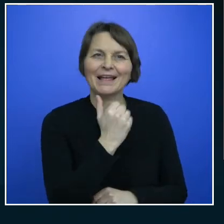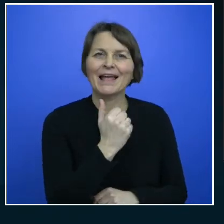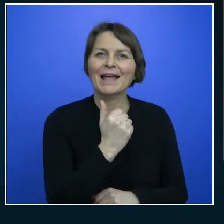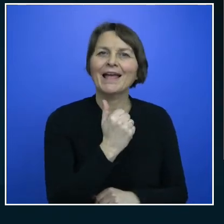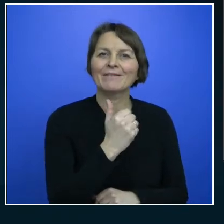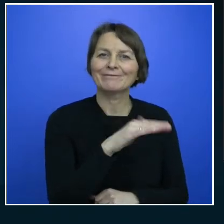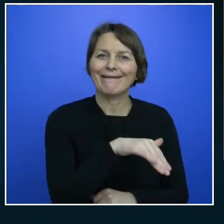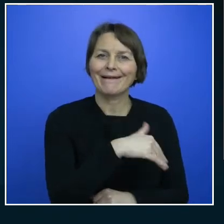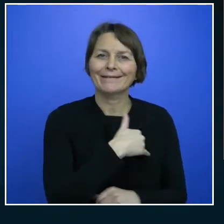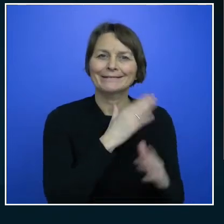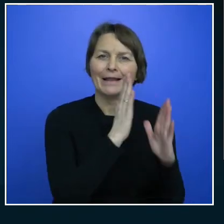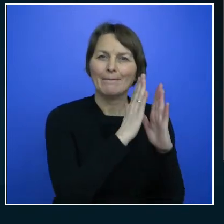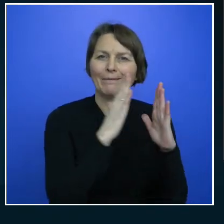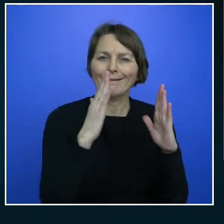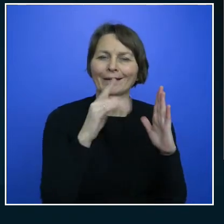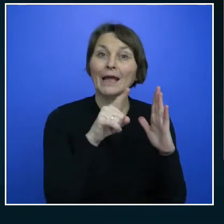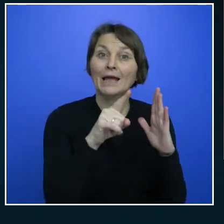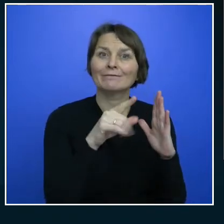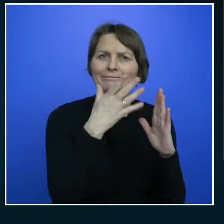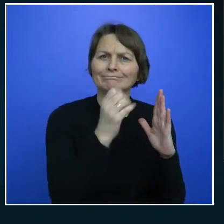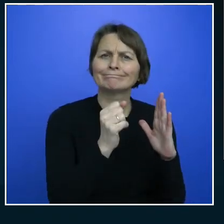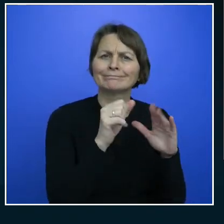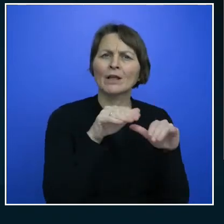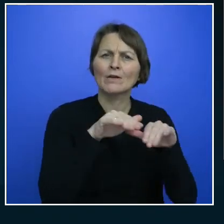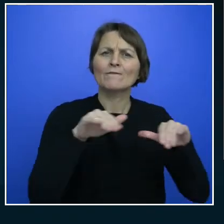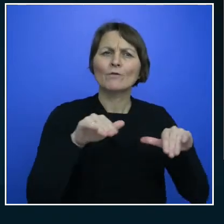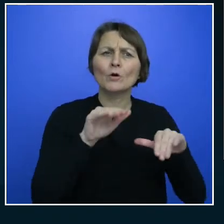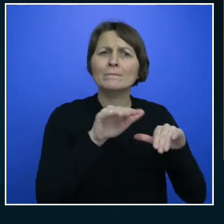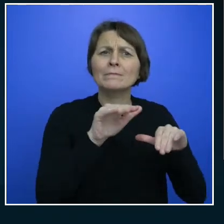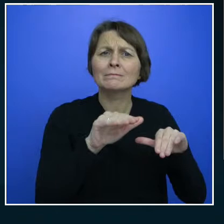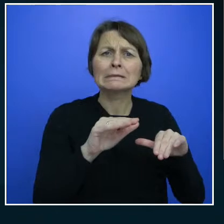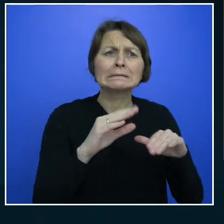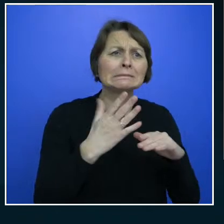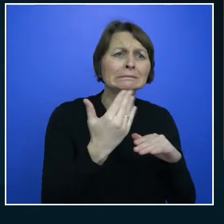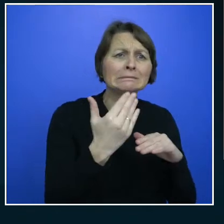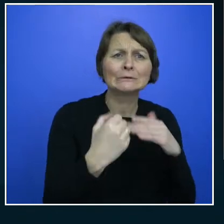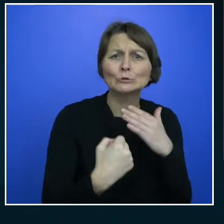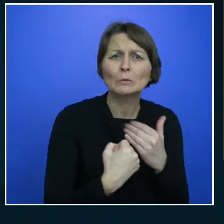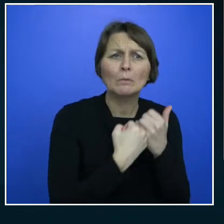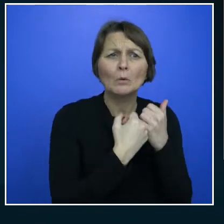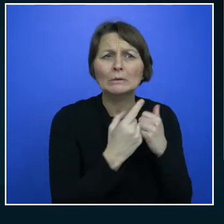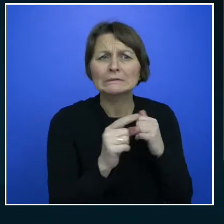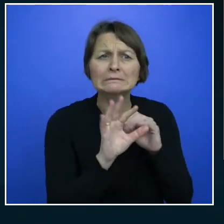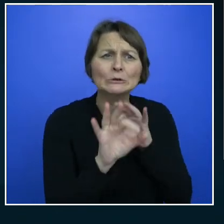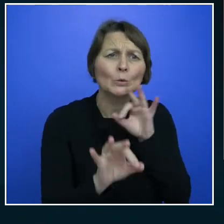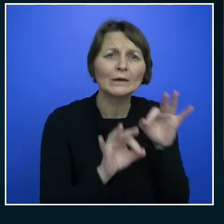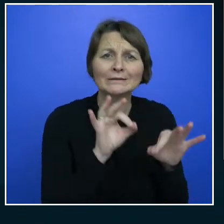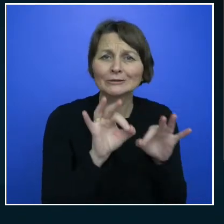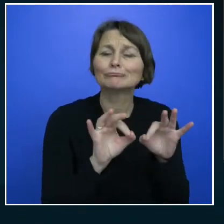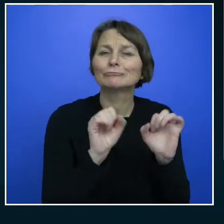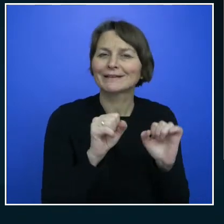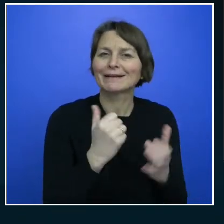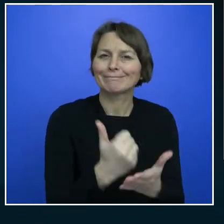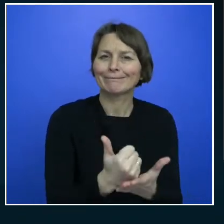support forum where you can ask questions and maintainer